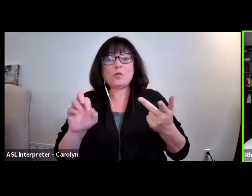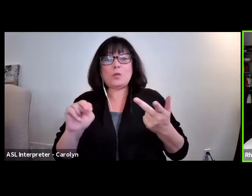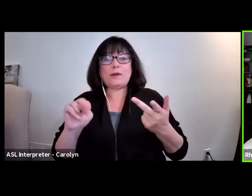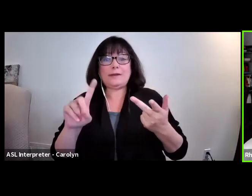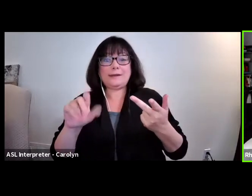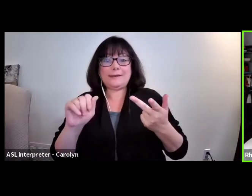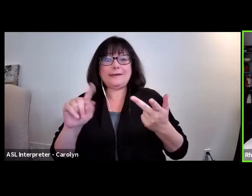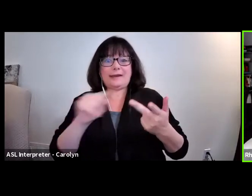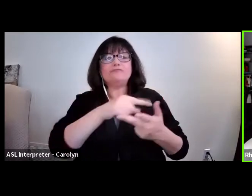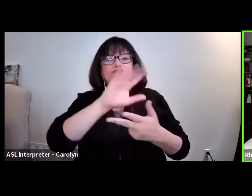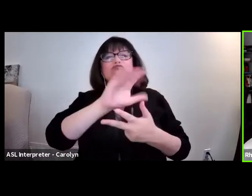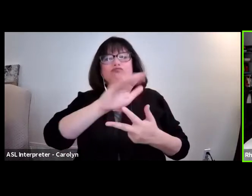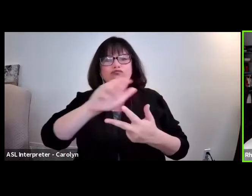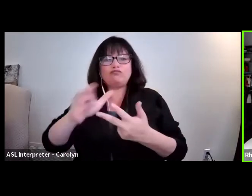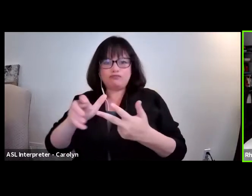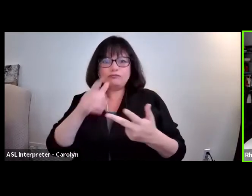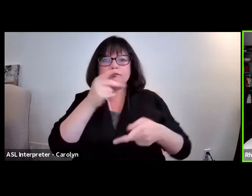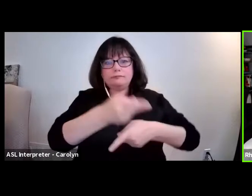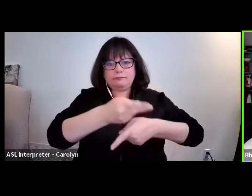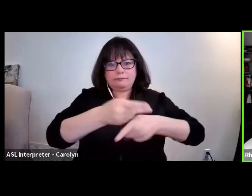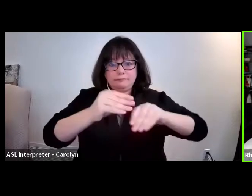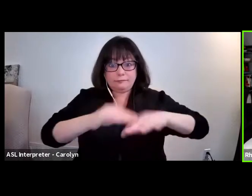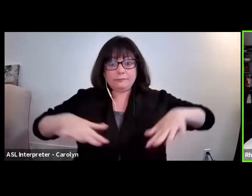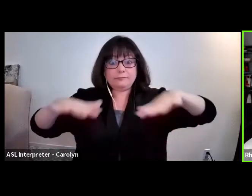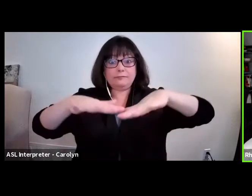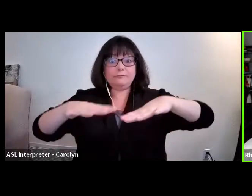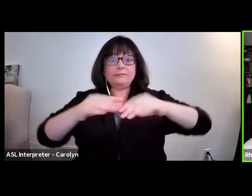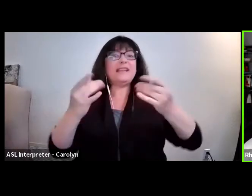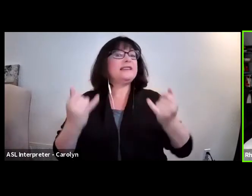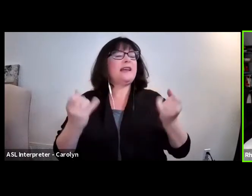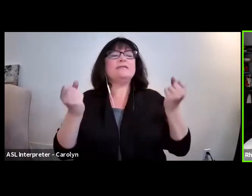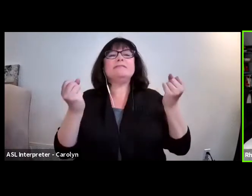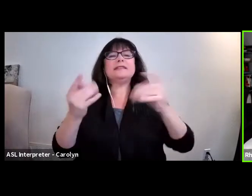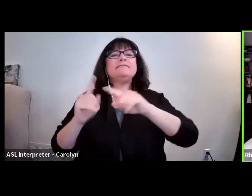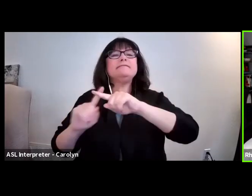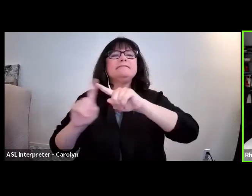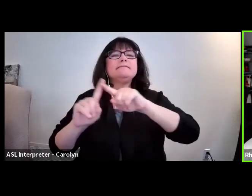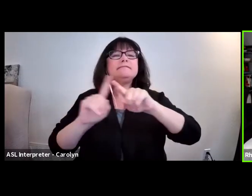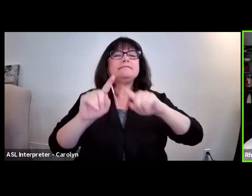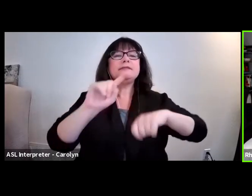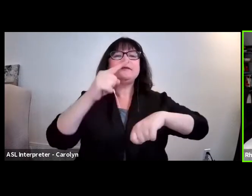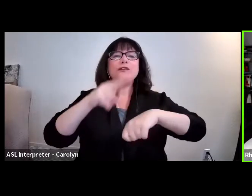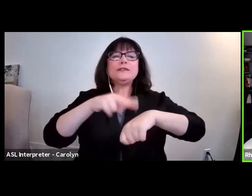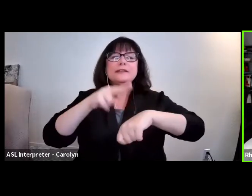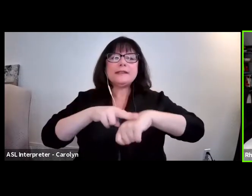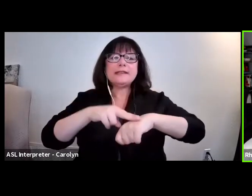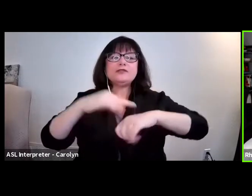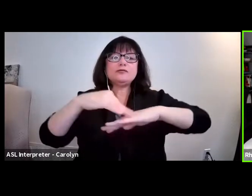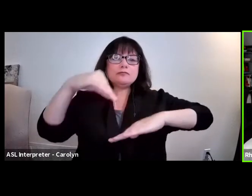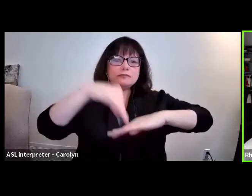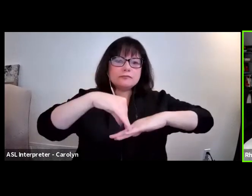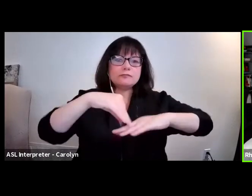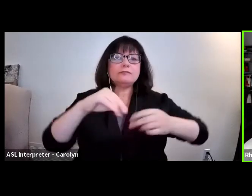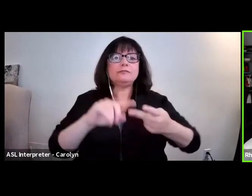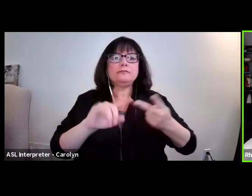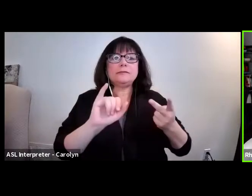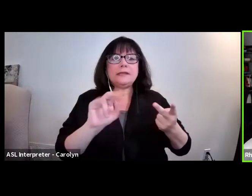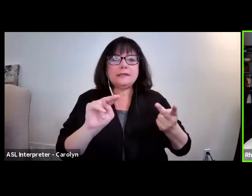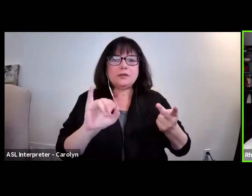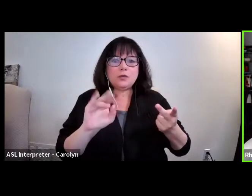It is now home to many First Nation, Inuit, and Métis communities.